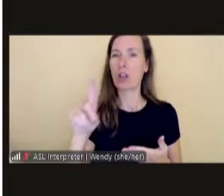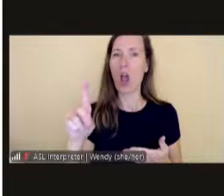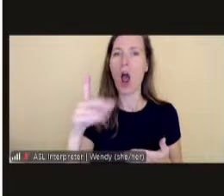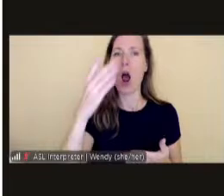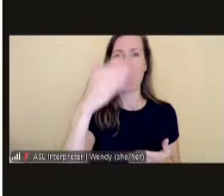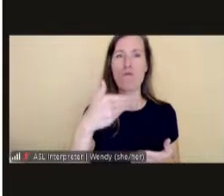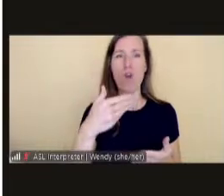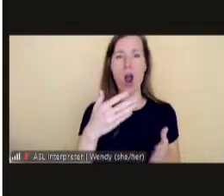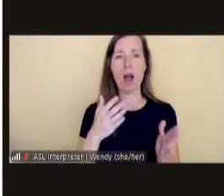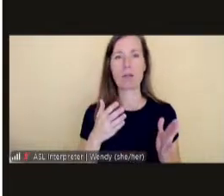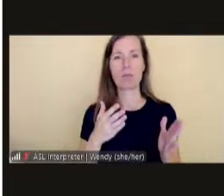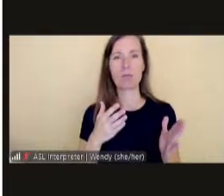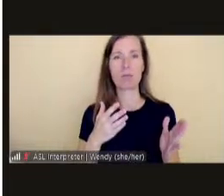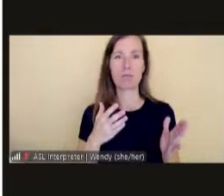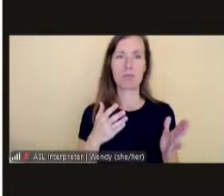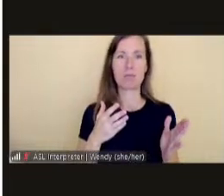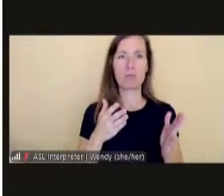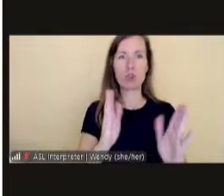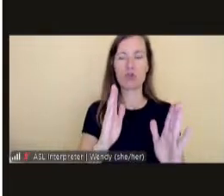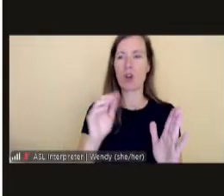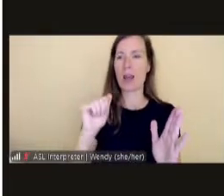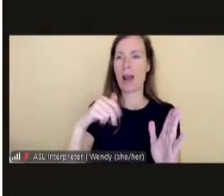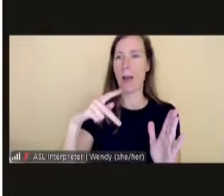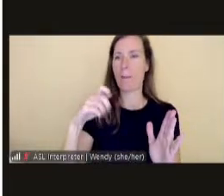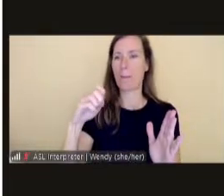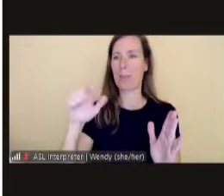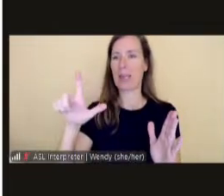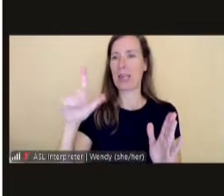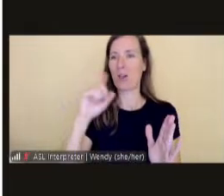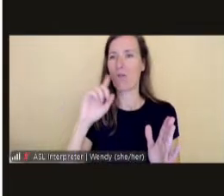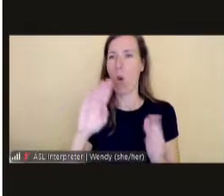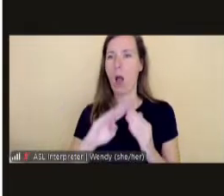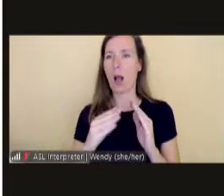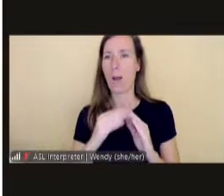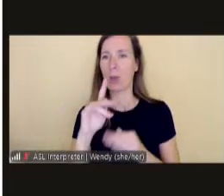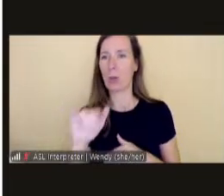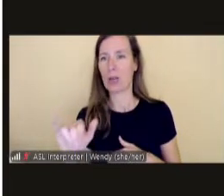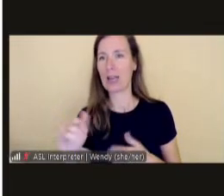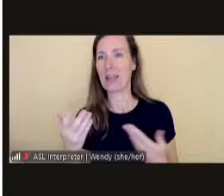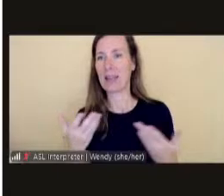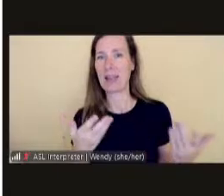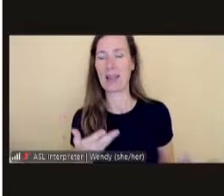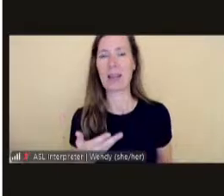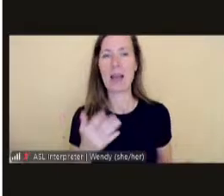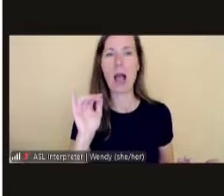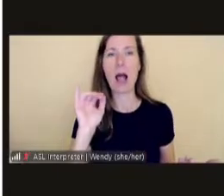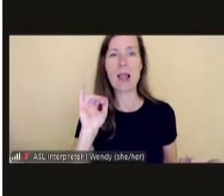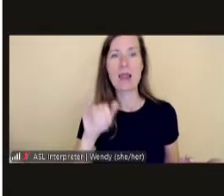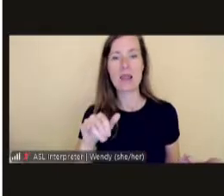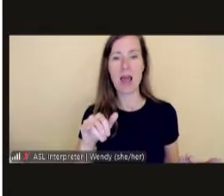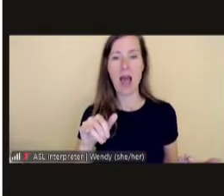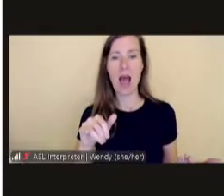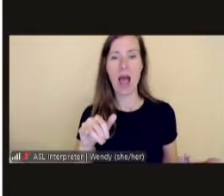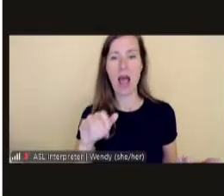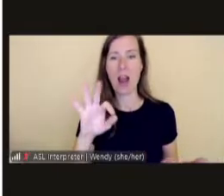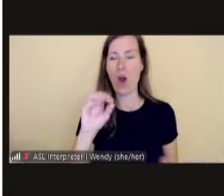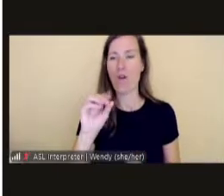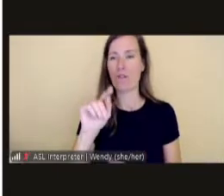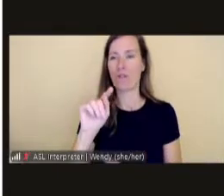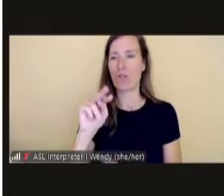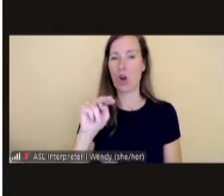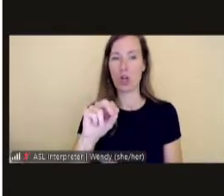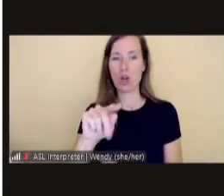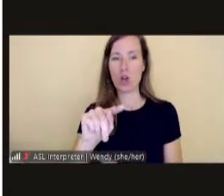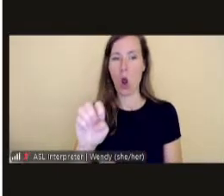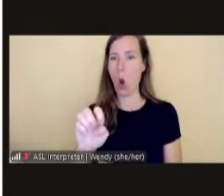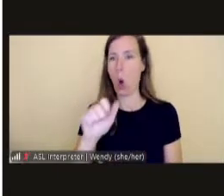street appeal for the community that's developed. That footnote was not included in the